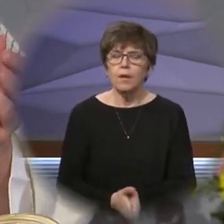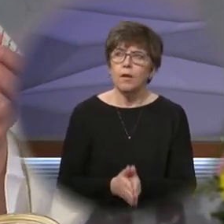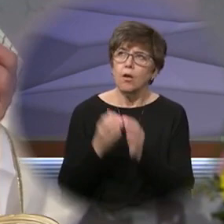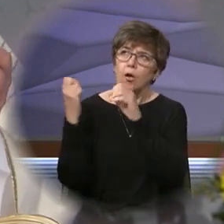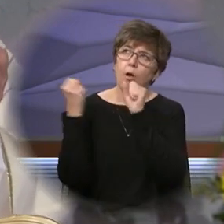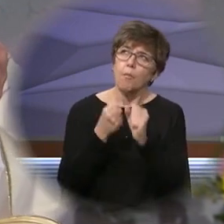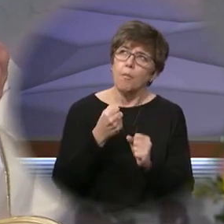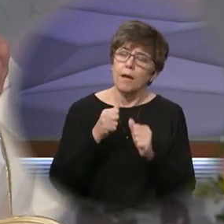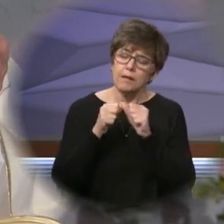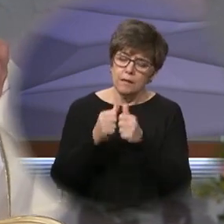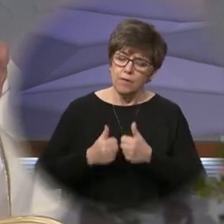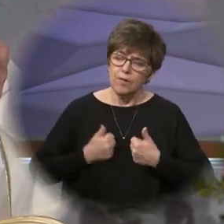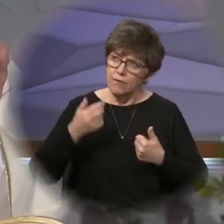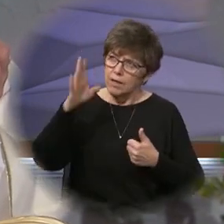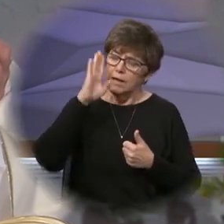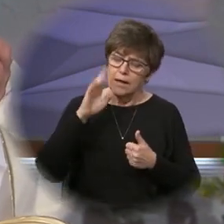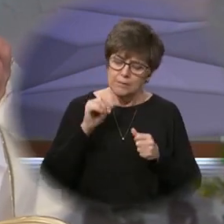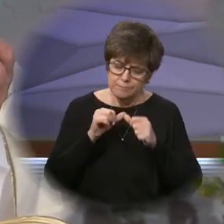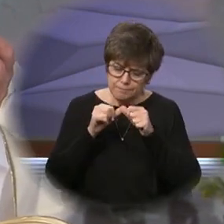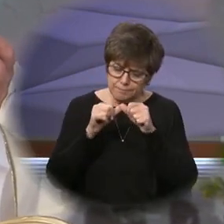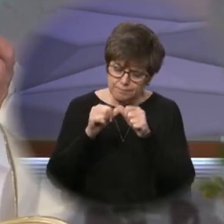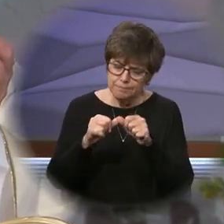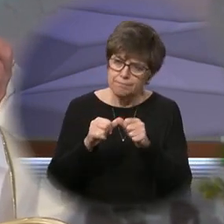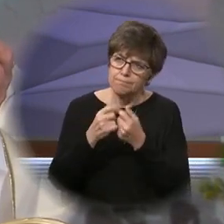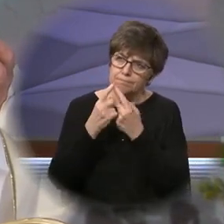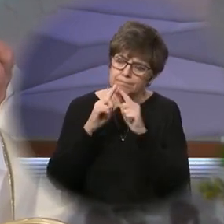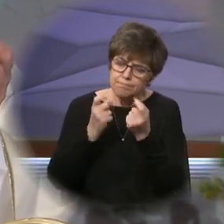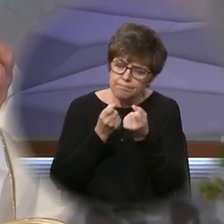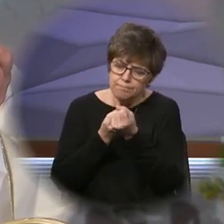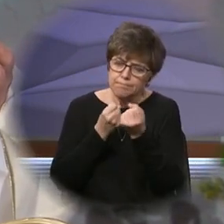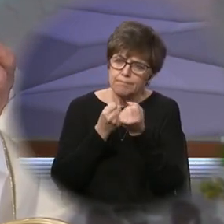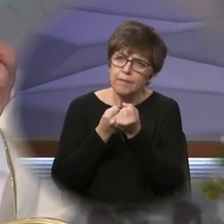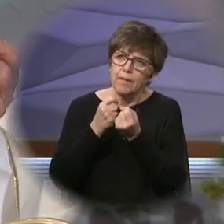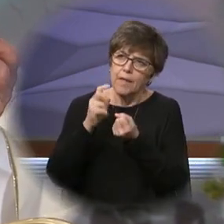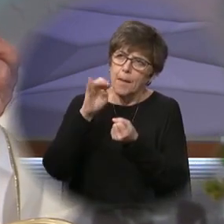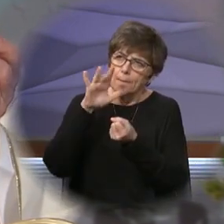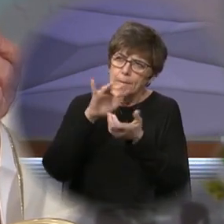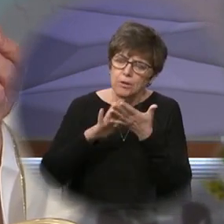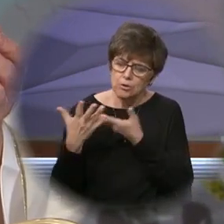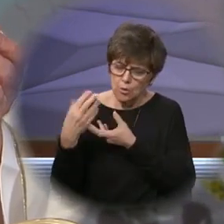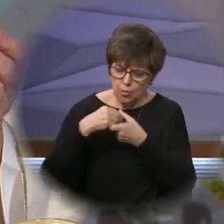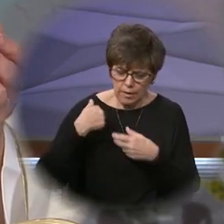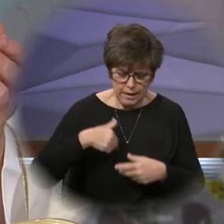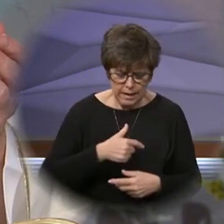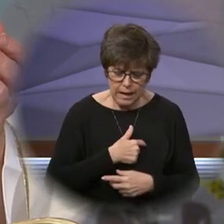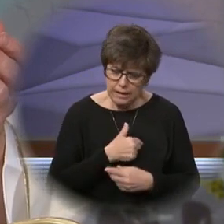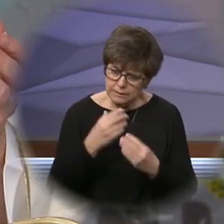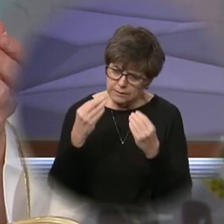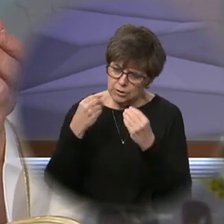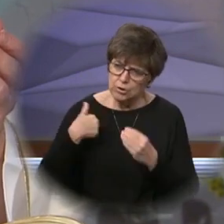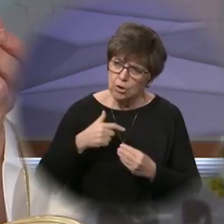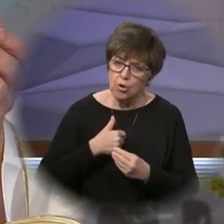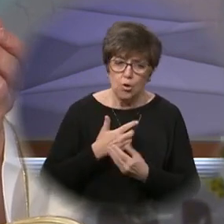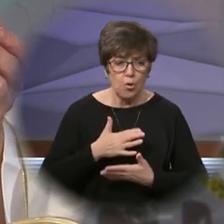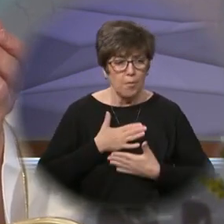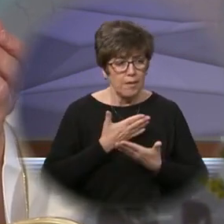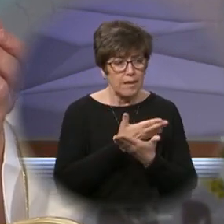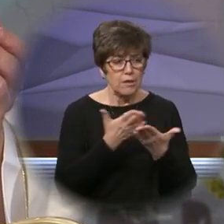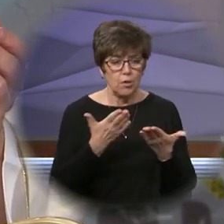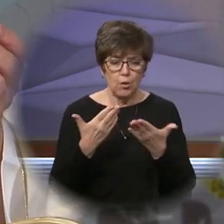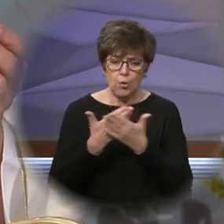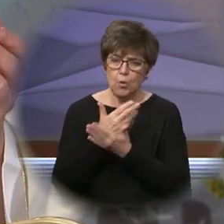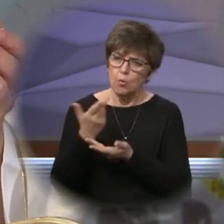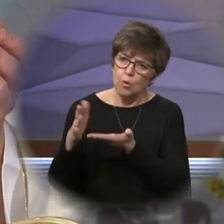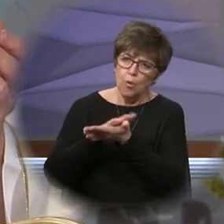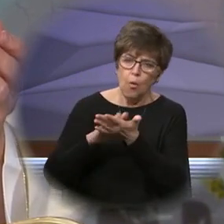Almighty, ever-living God, constantly accomplish the Paschal mystery within us, that those you were pleased to make new